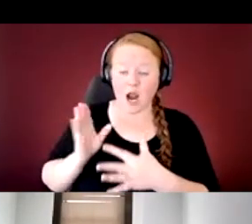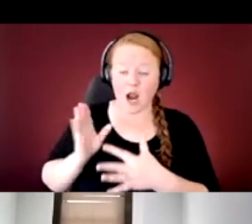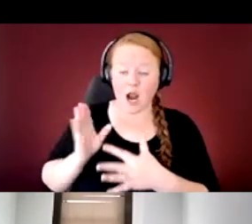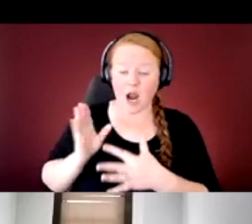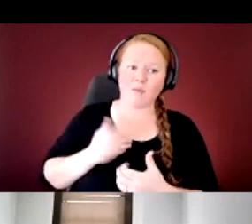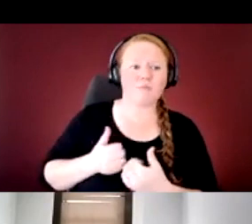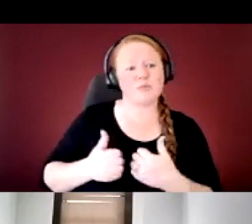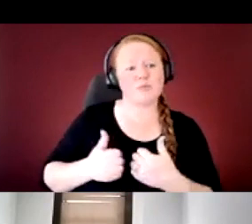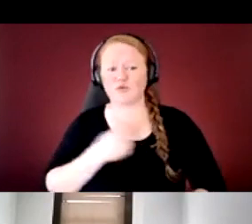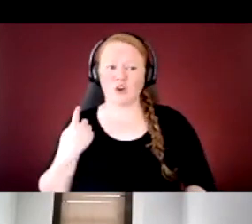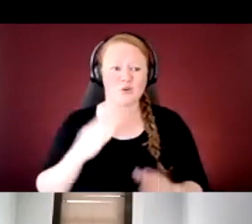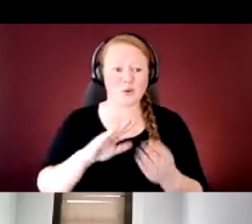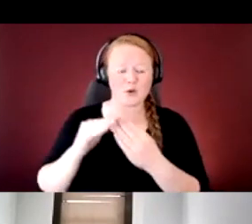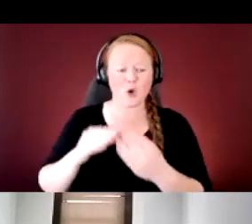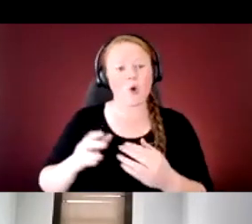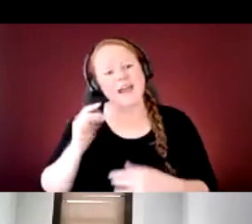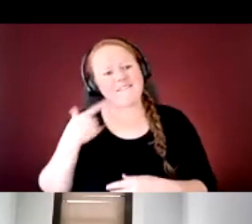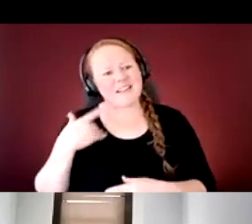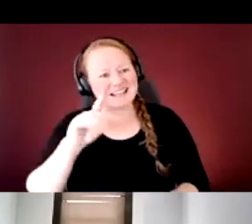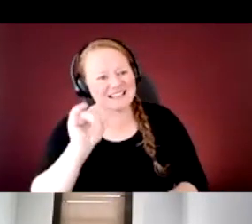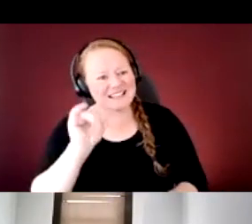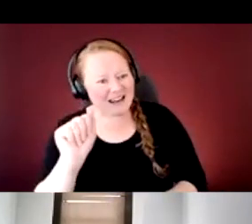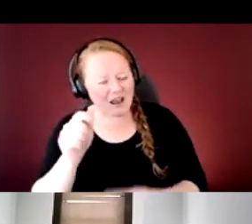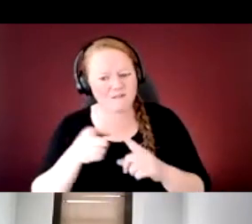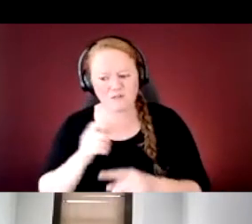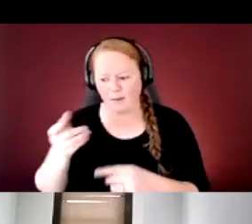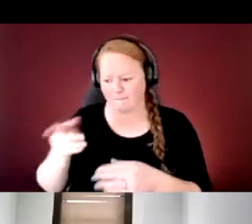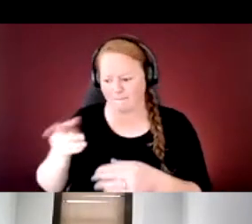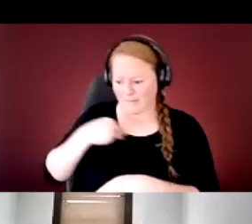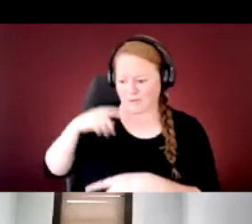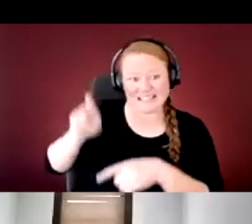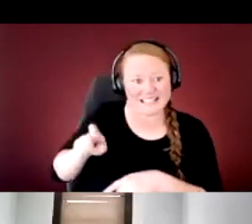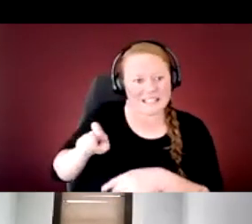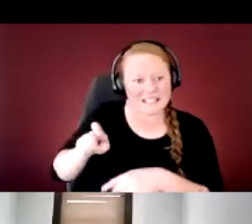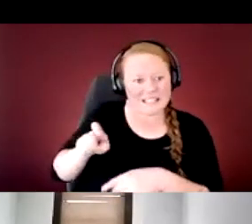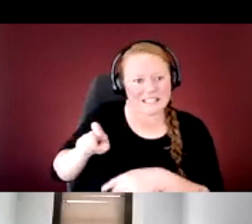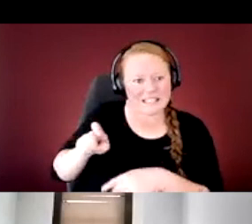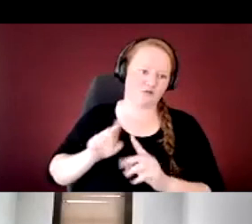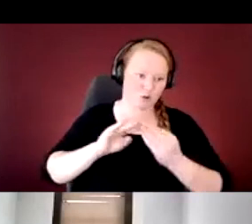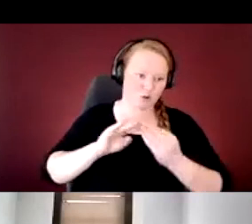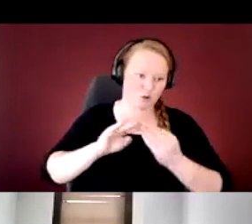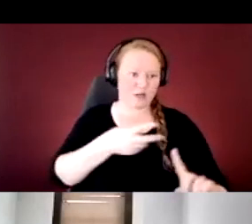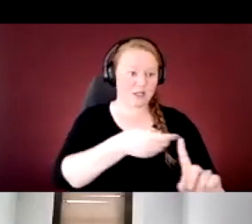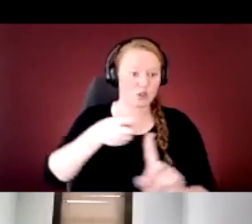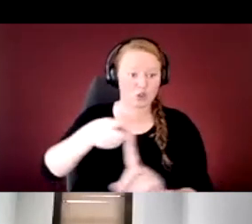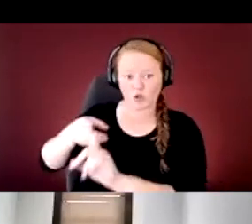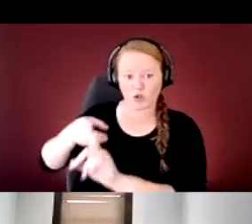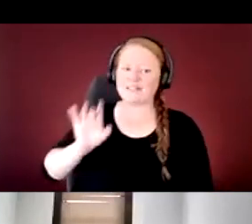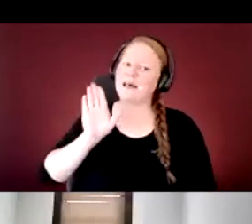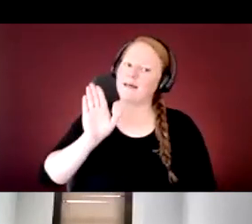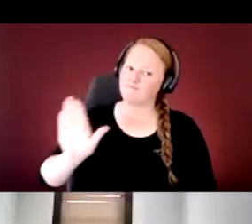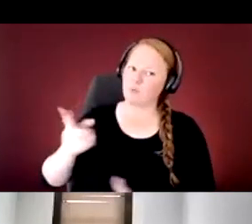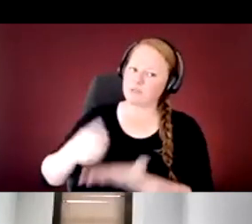data on existing measures of need from a number of community sources, which they will talk about in their brief. They turned